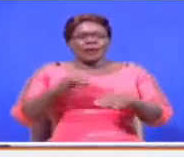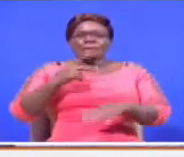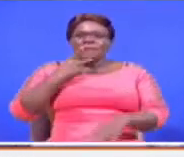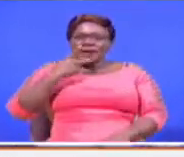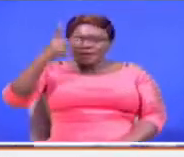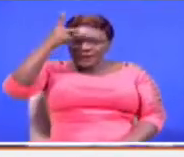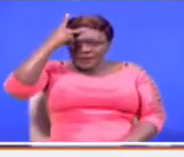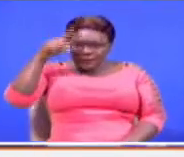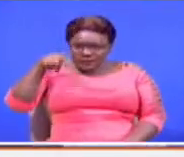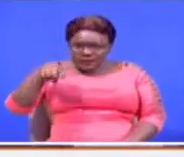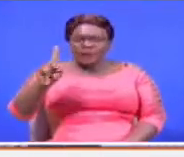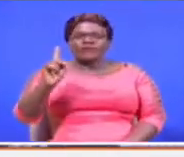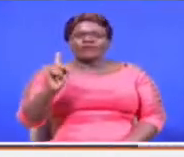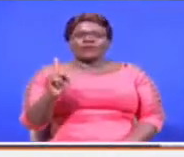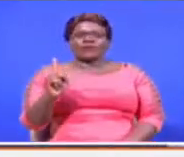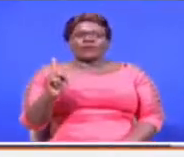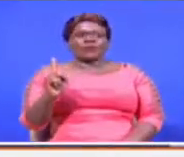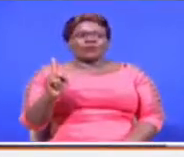parents